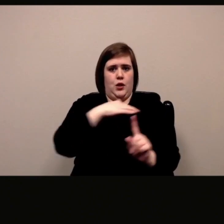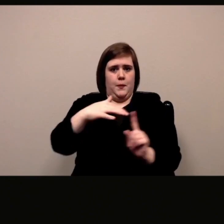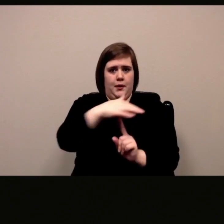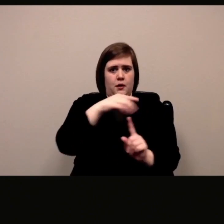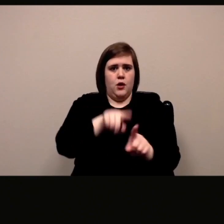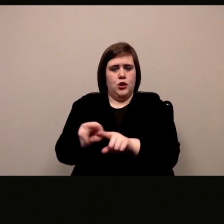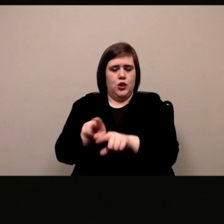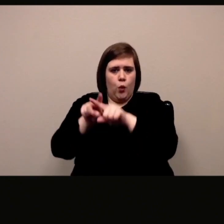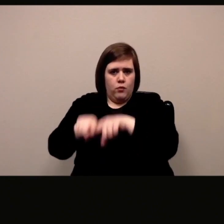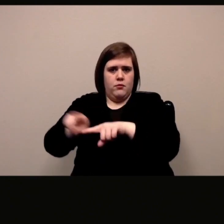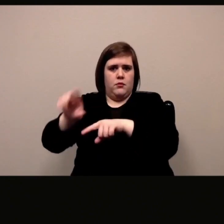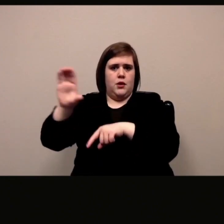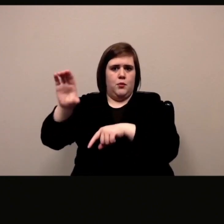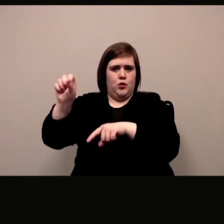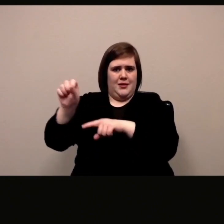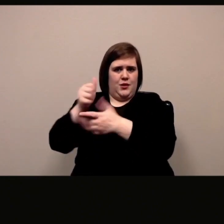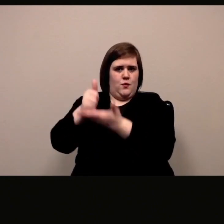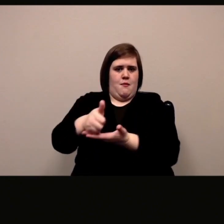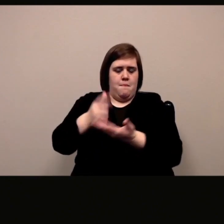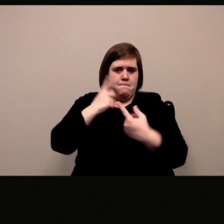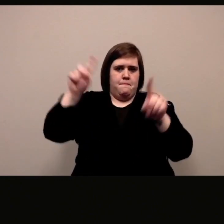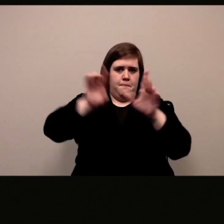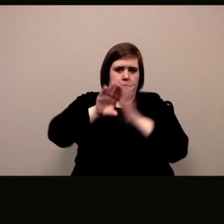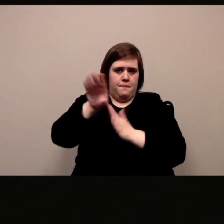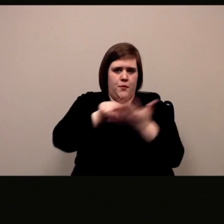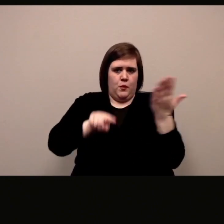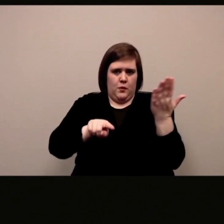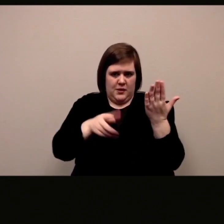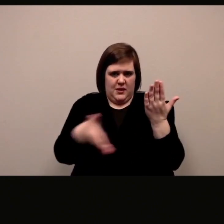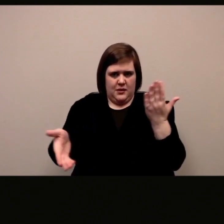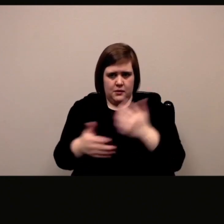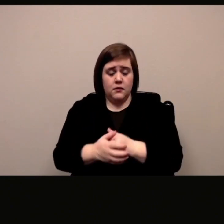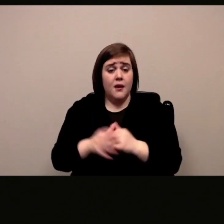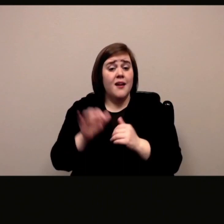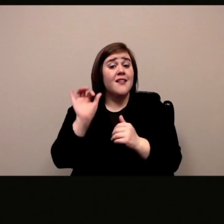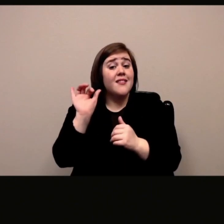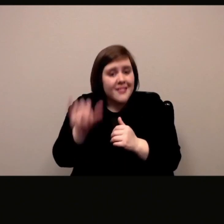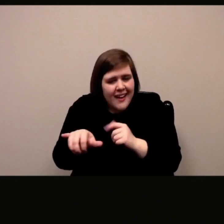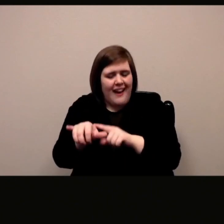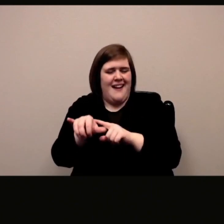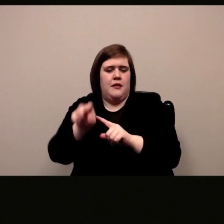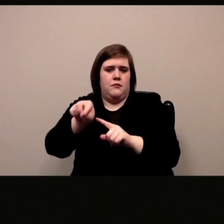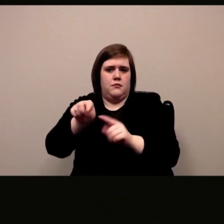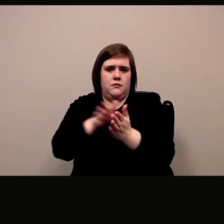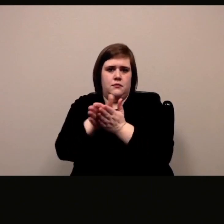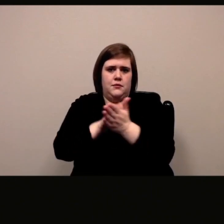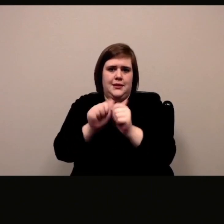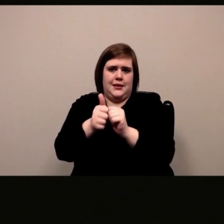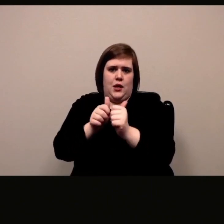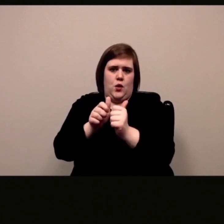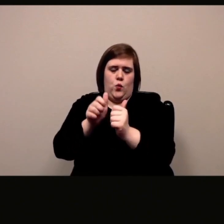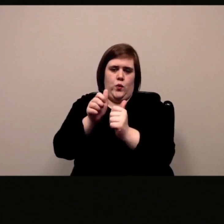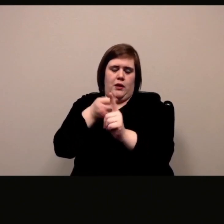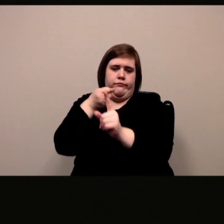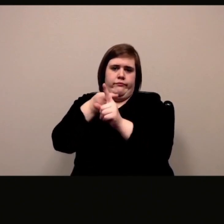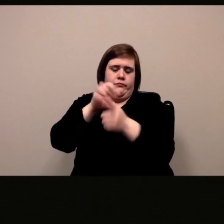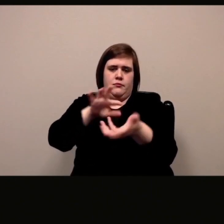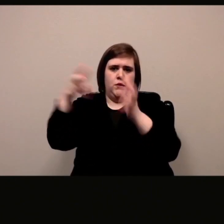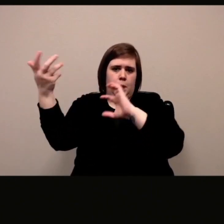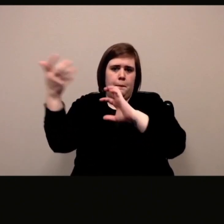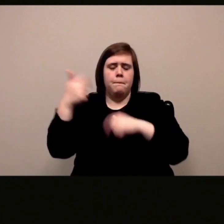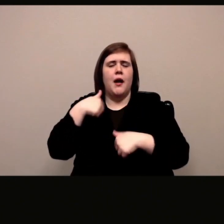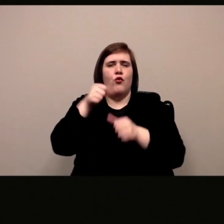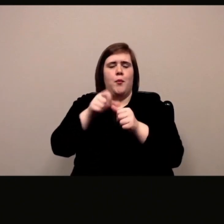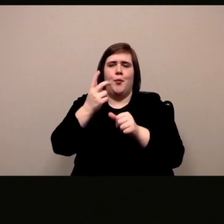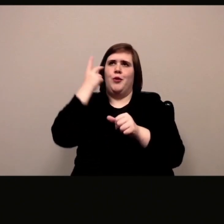computer science to do those things. So that's how we disrupt. And you know what? I remember when I started education,